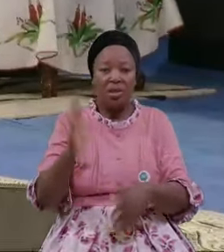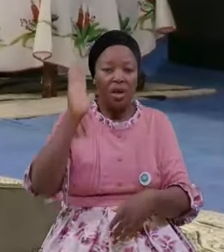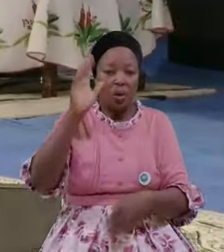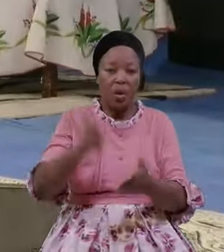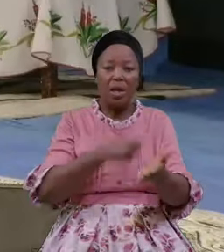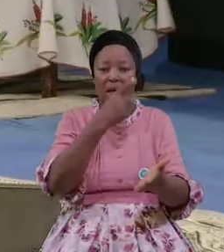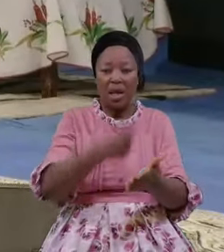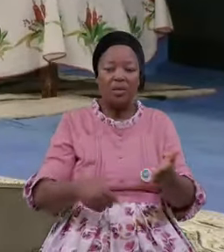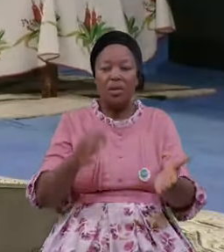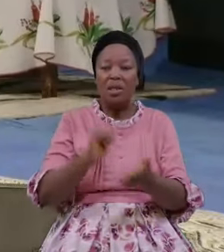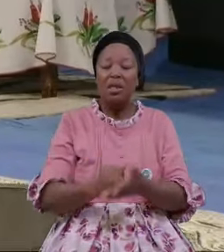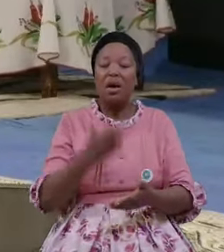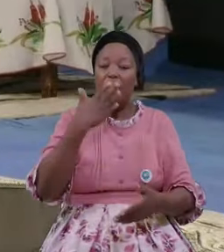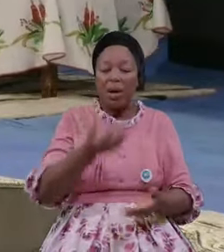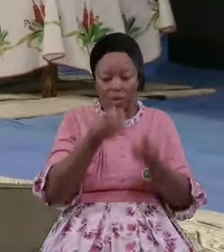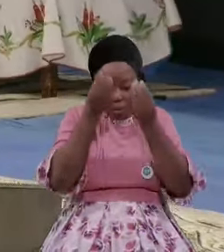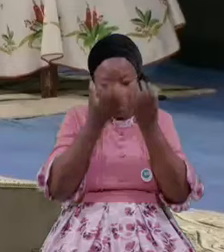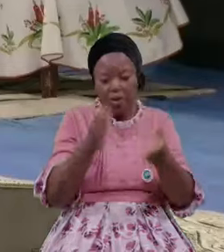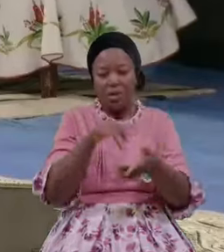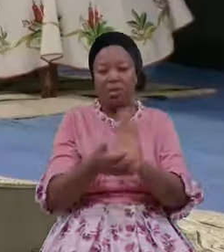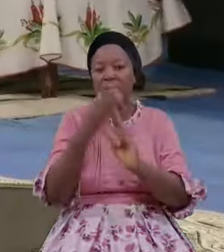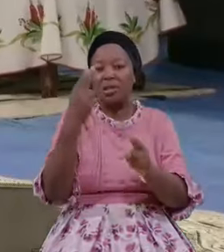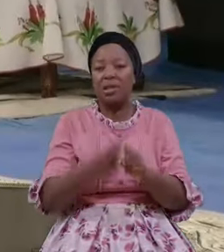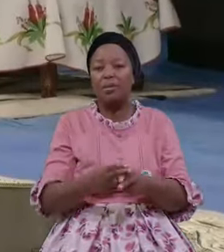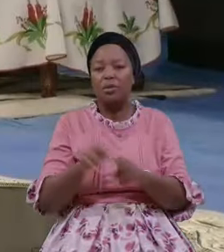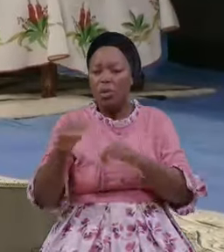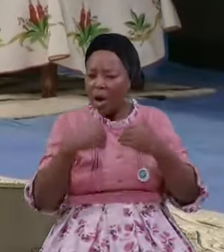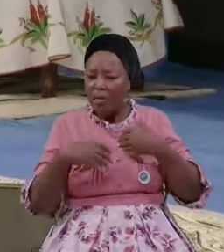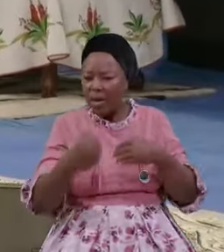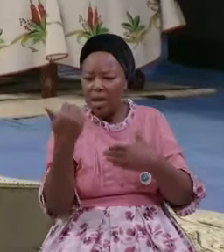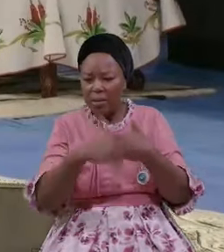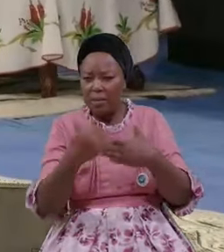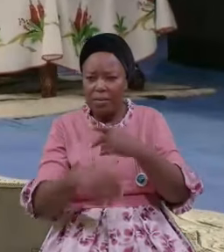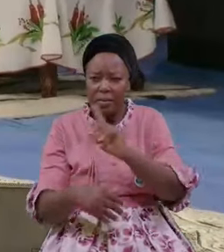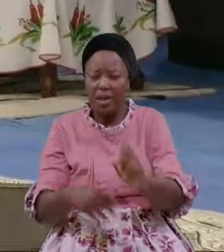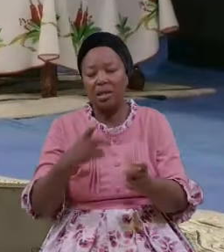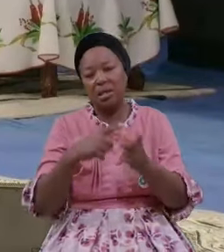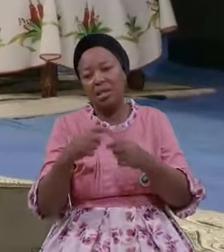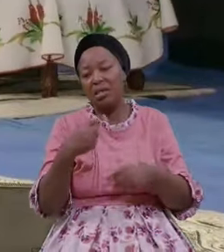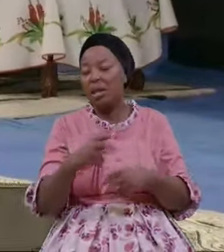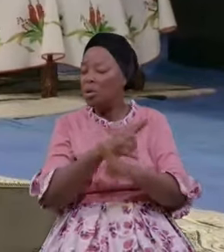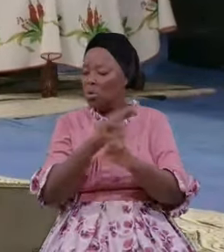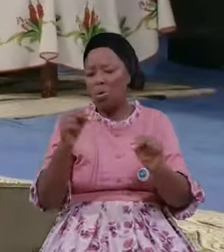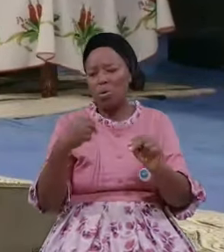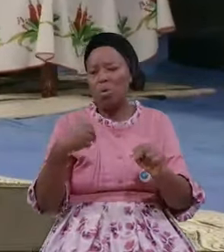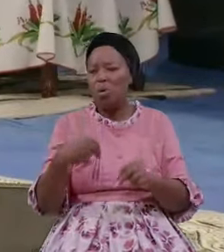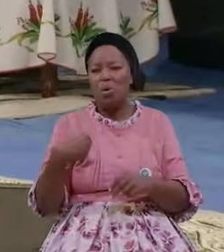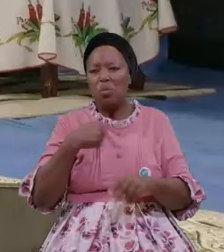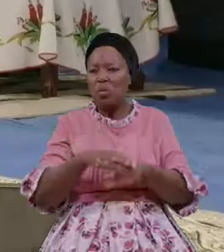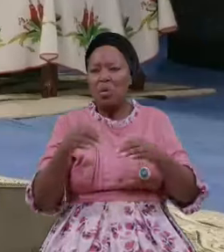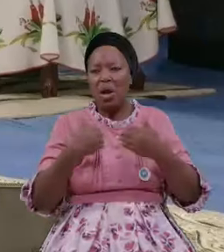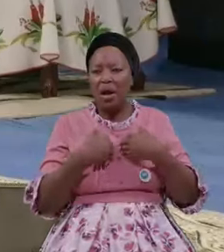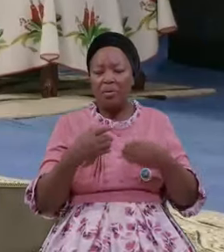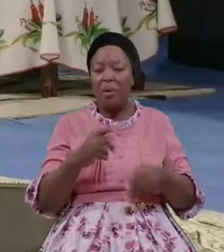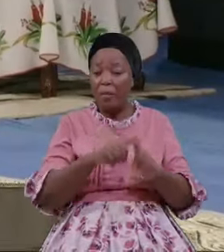that bad opinion. Do you have any bread? And they said, no. He wanted them to remember. He wanted